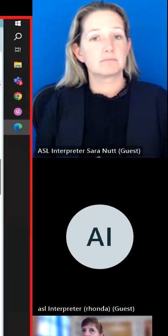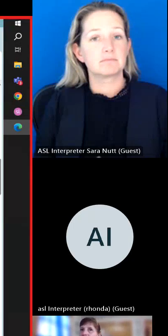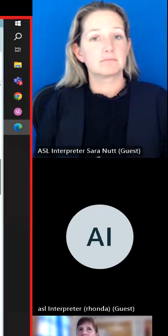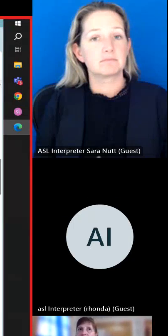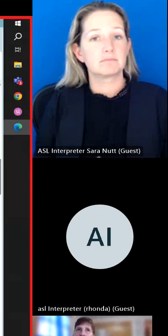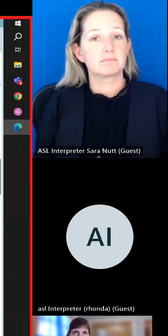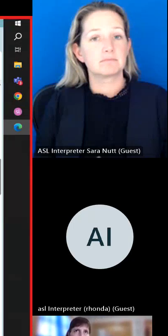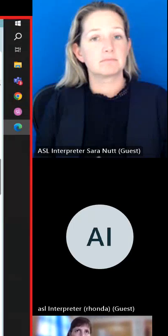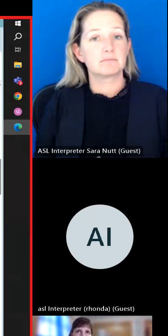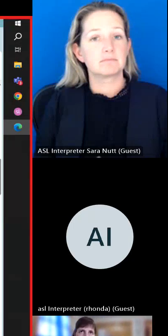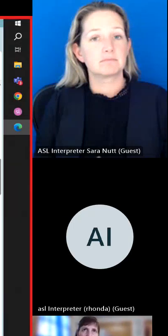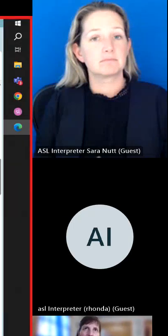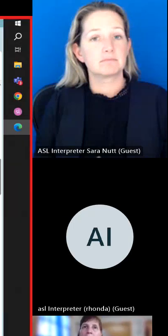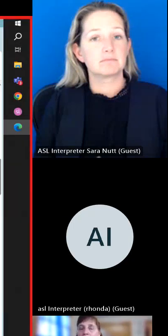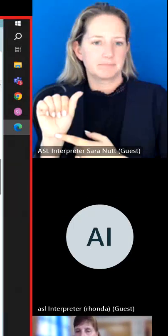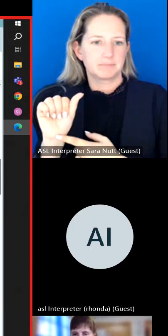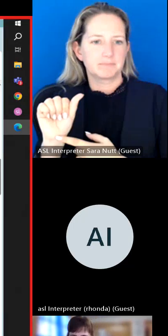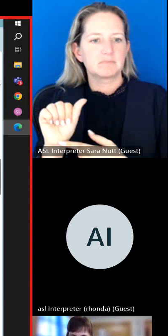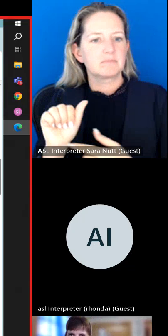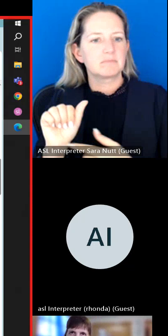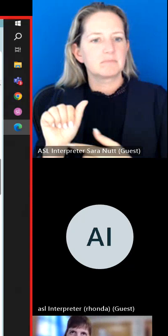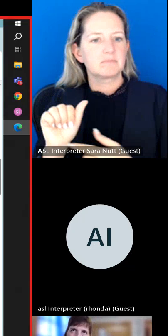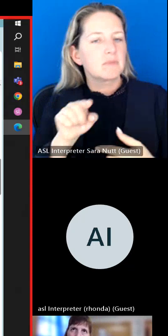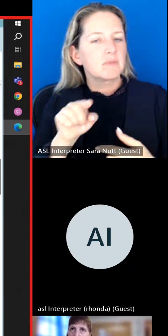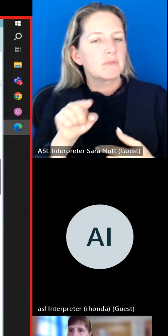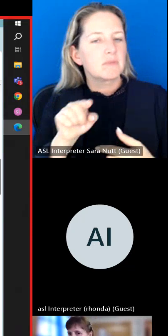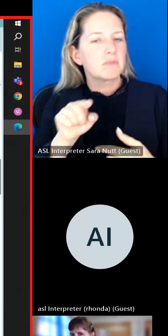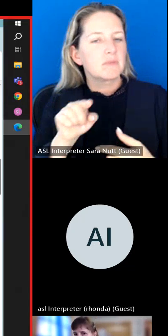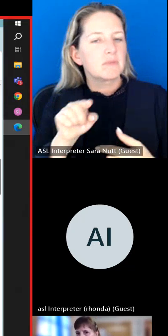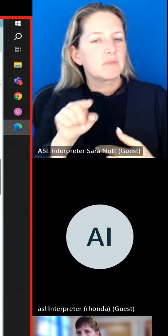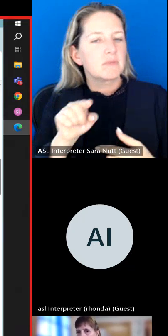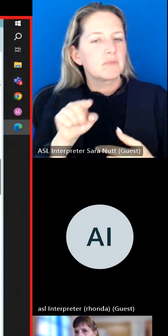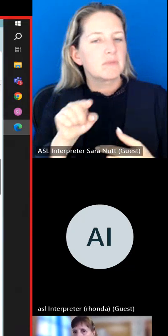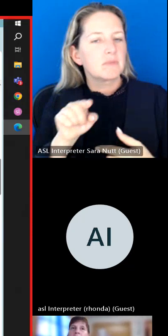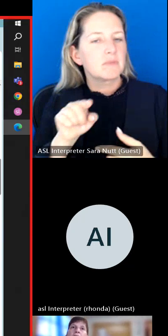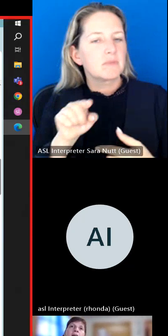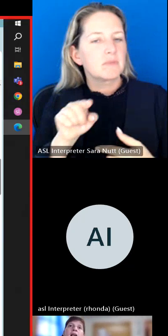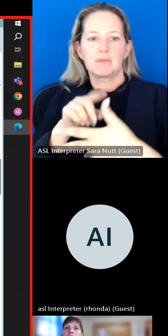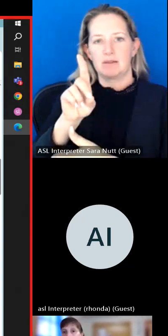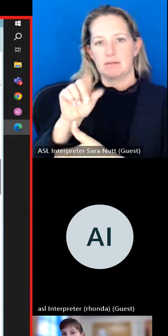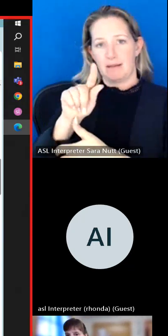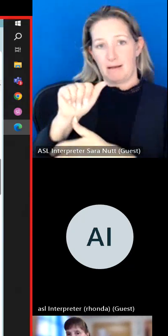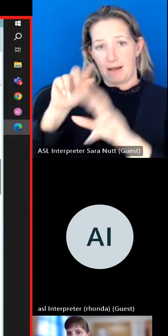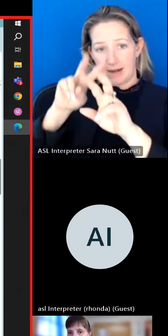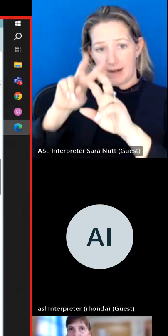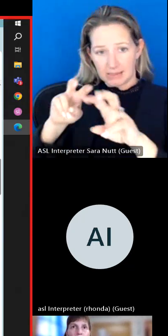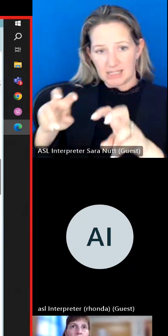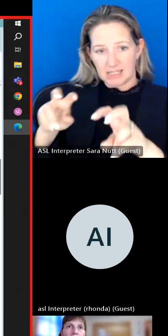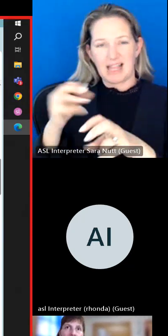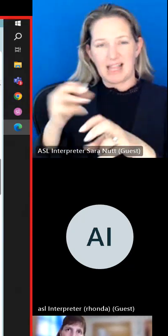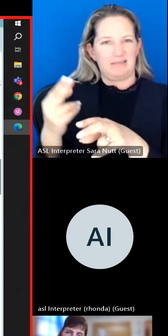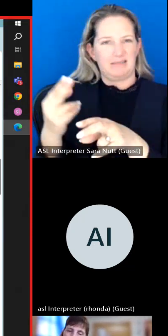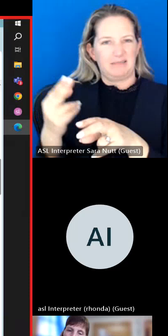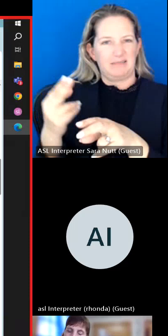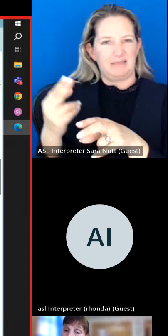So you should have these items: your data analysis and your brief conclusions, your rough sketch of